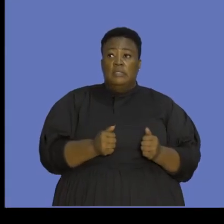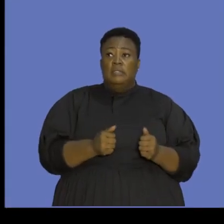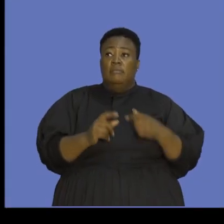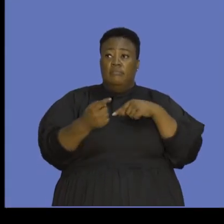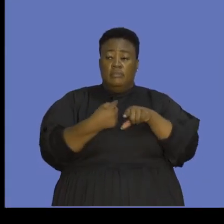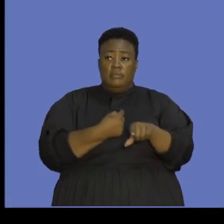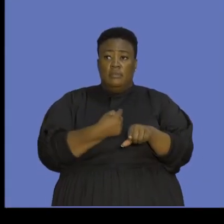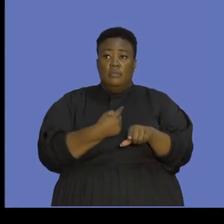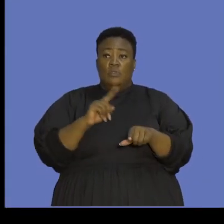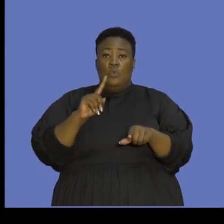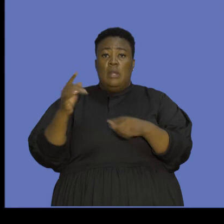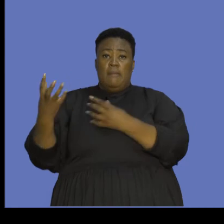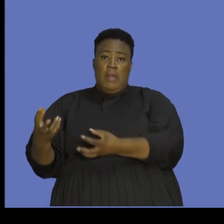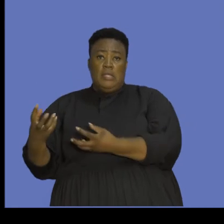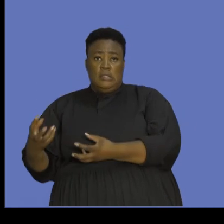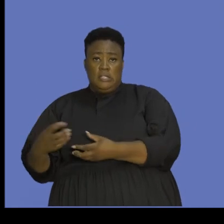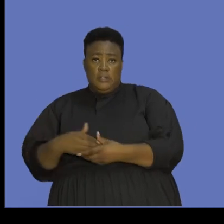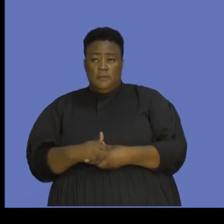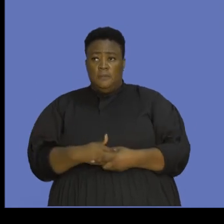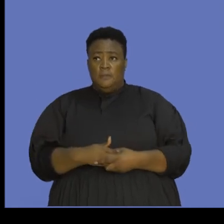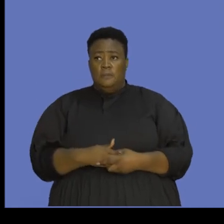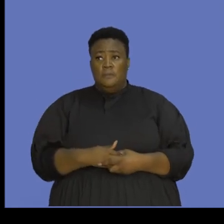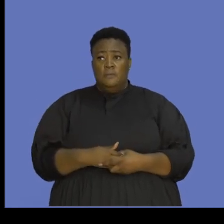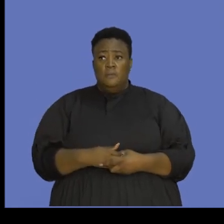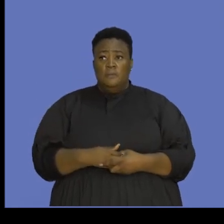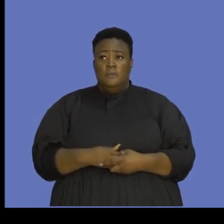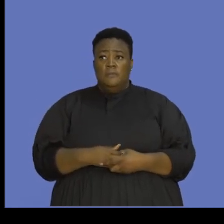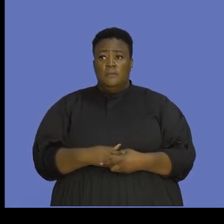Acceleration is inversely proportional to mass.